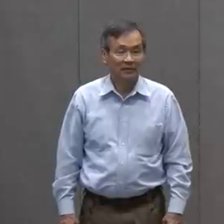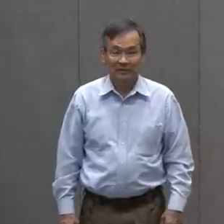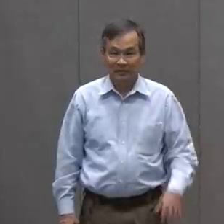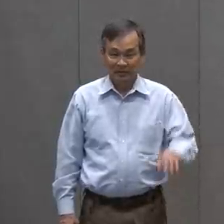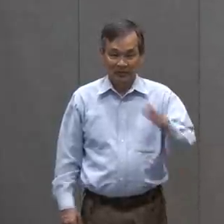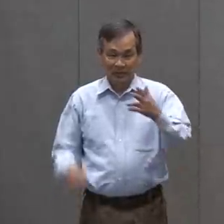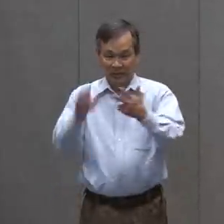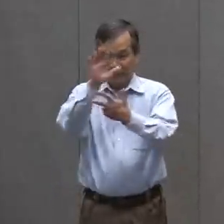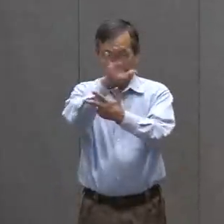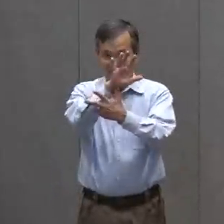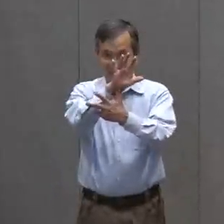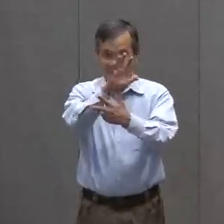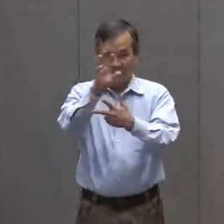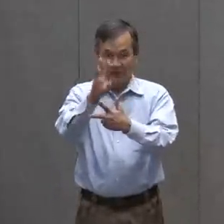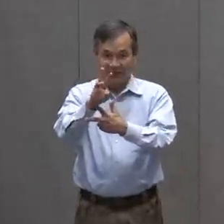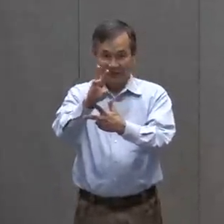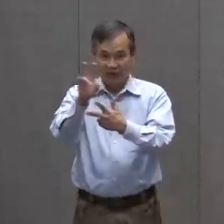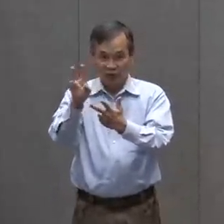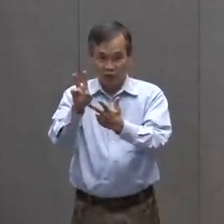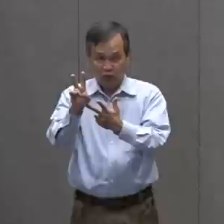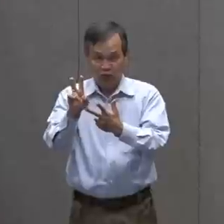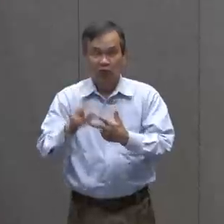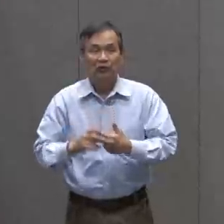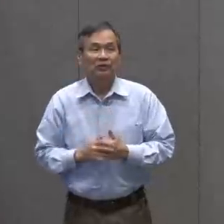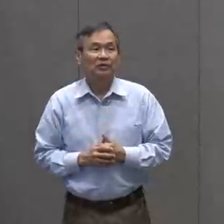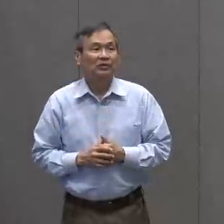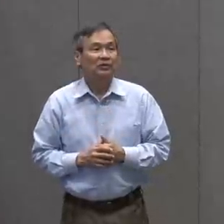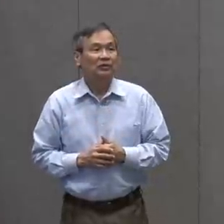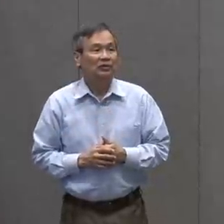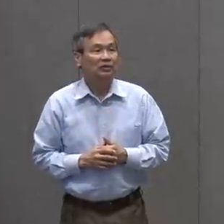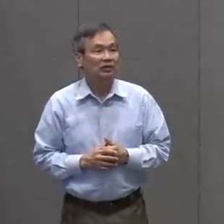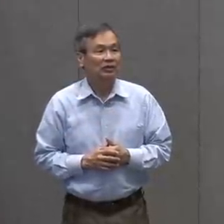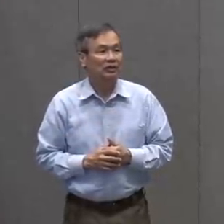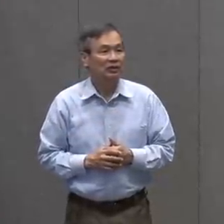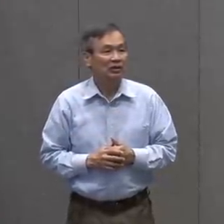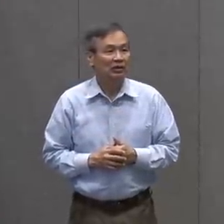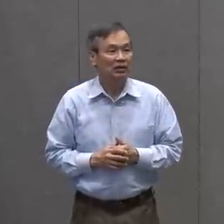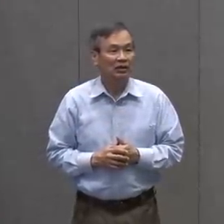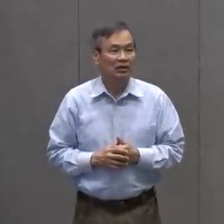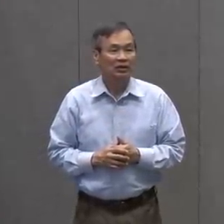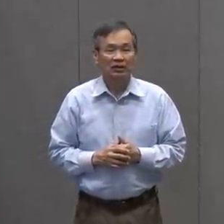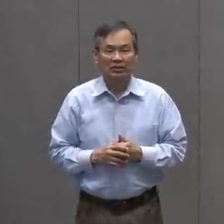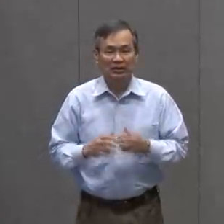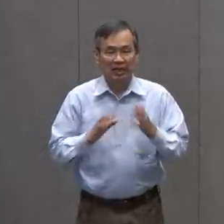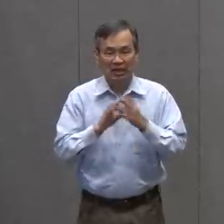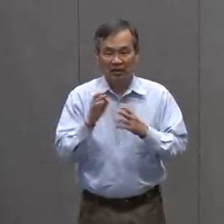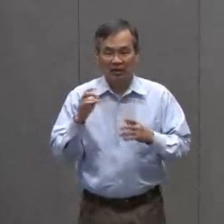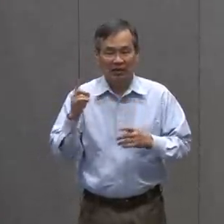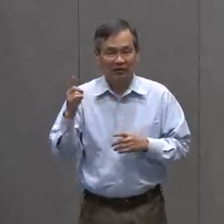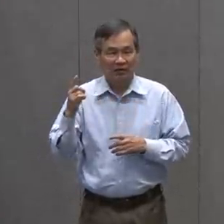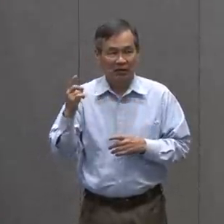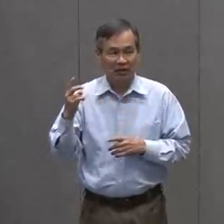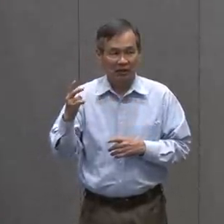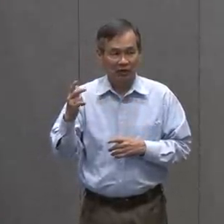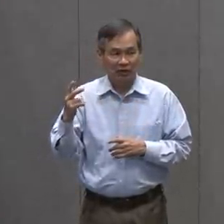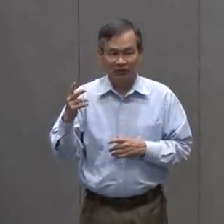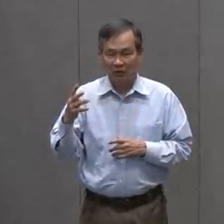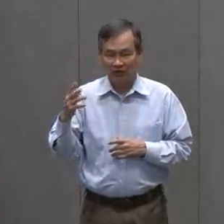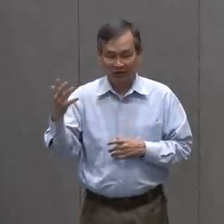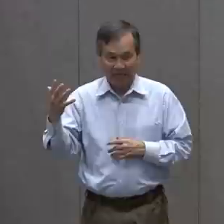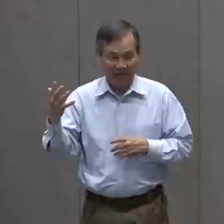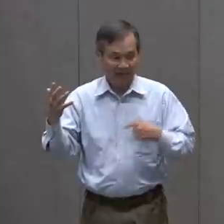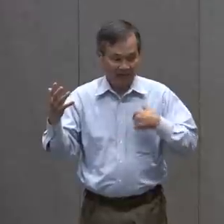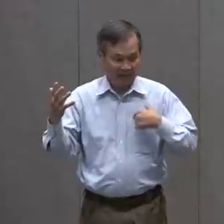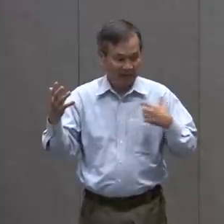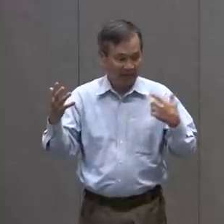5, 6, and 2. Let's see, how many do you have right now? You have 1, 2, 3, 4, 5 of yours,